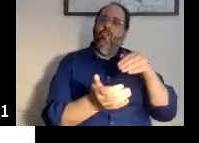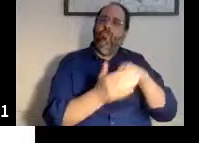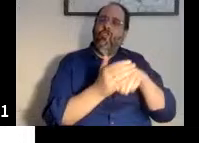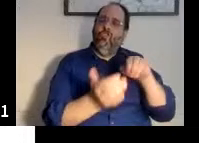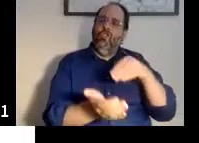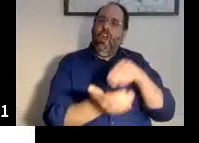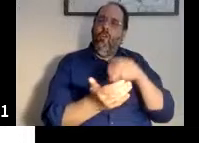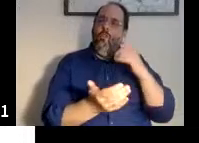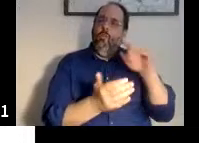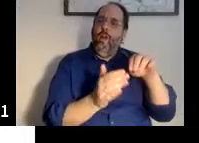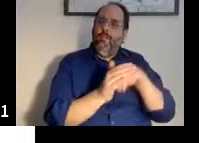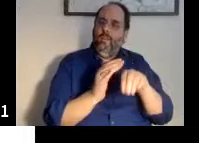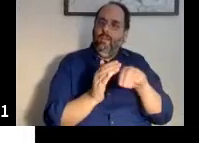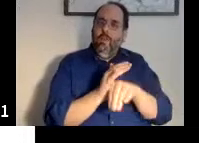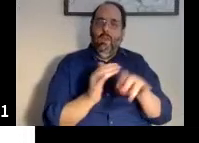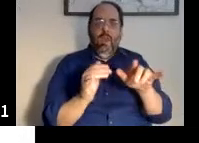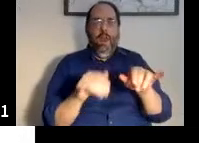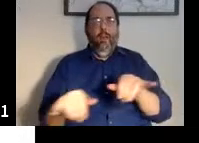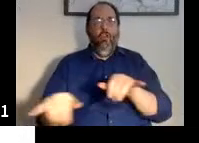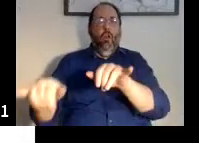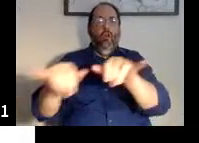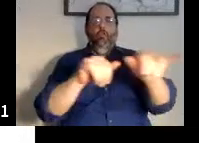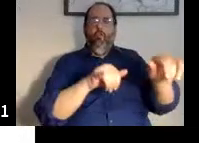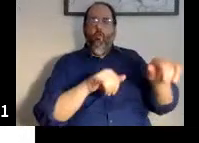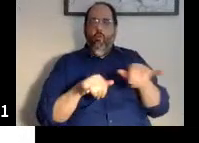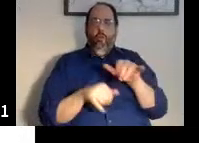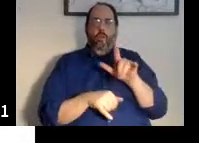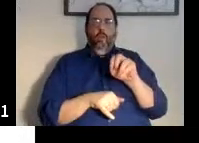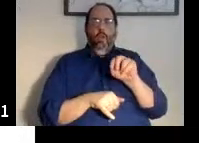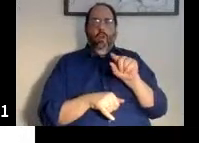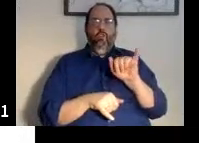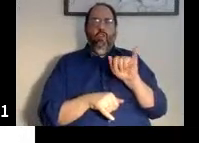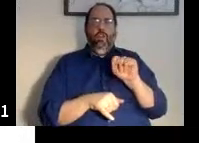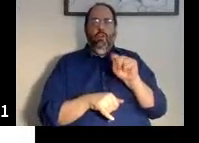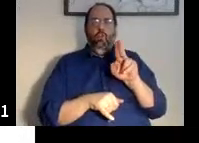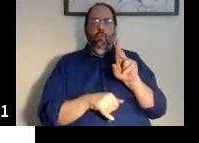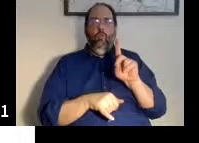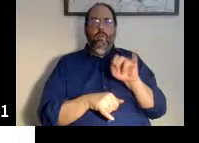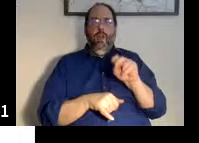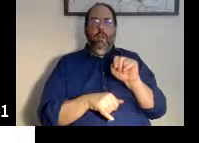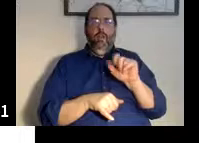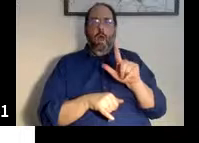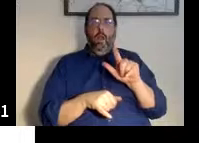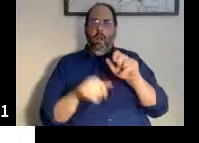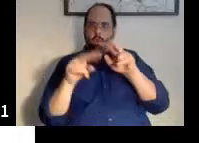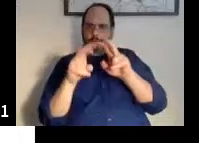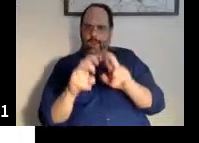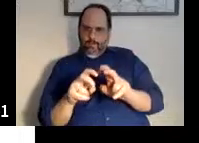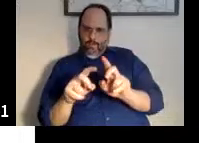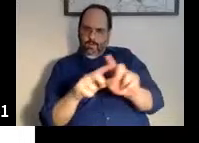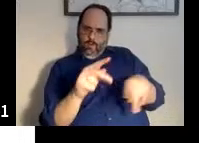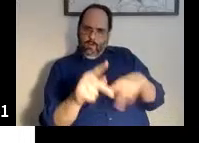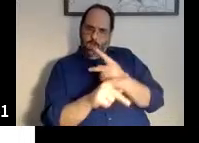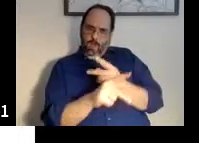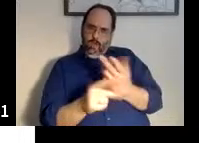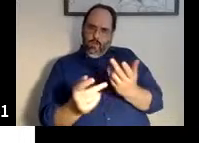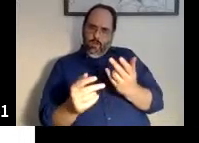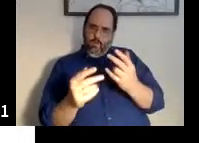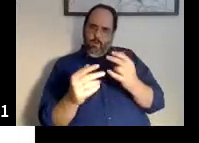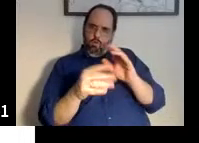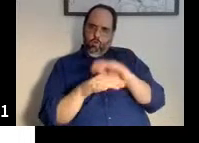and did a longitudinal assessment of different types of play surfaces. And that research